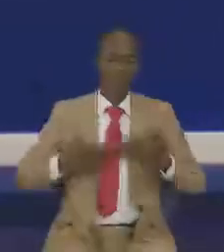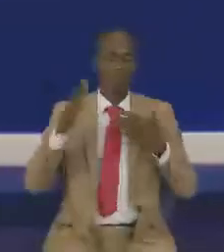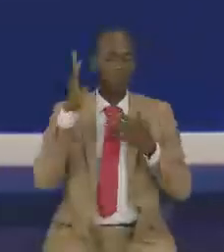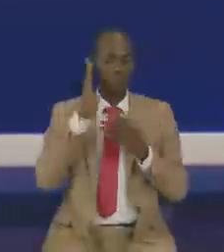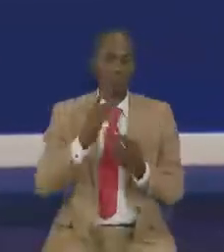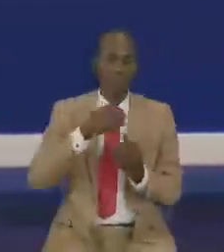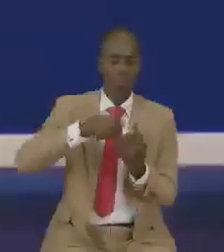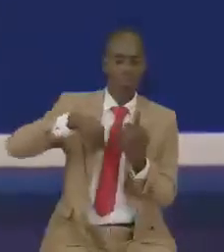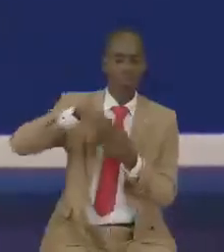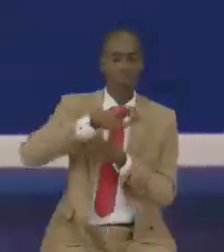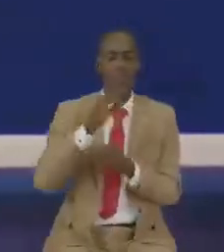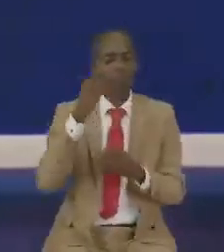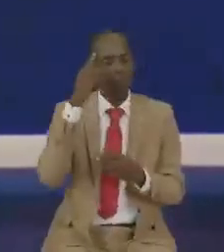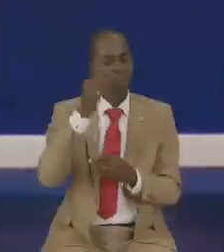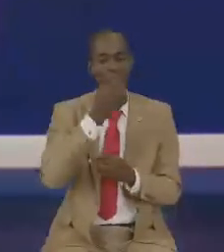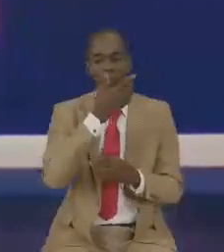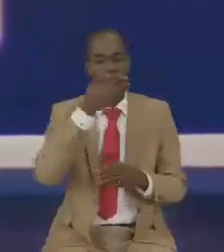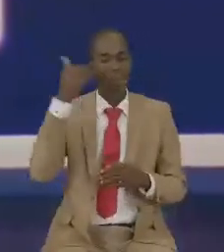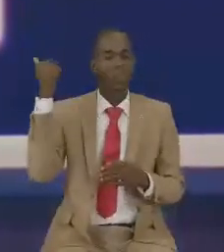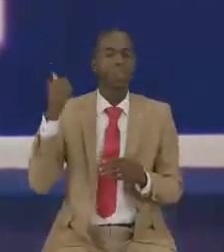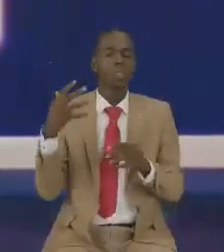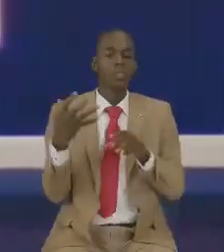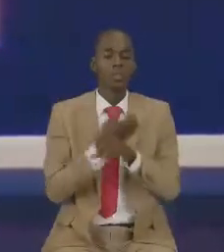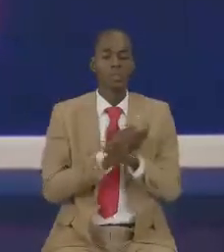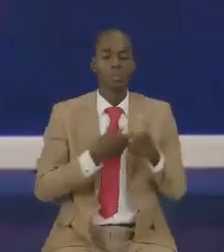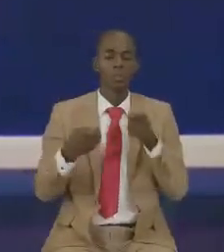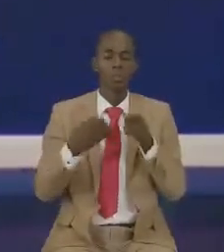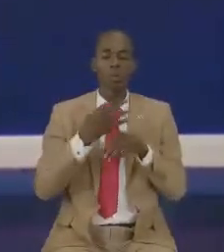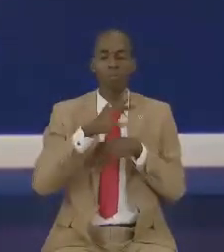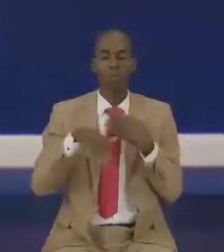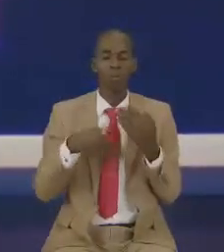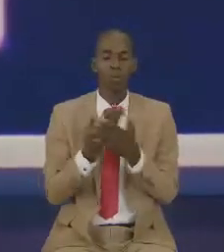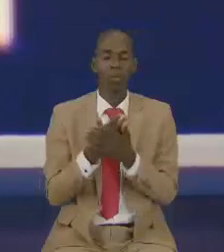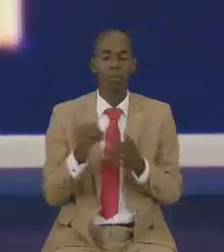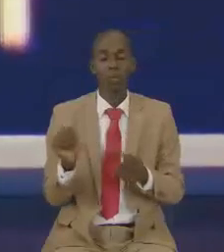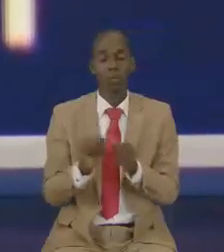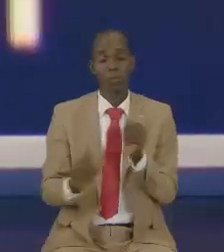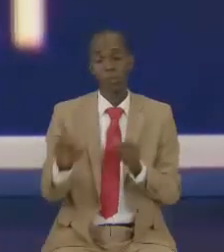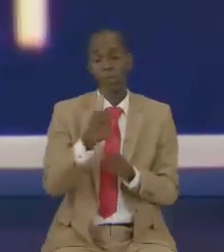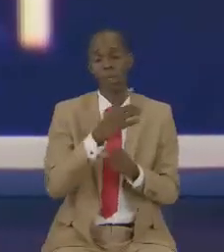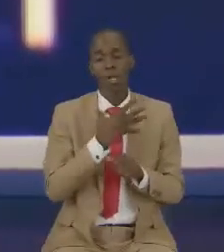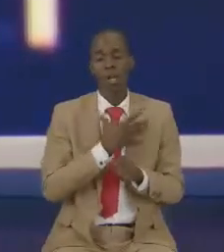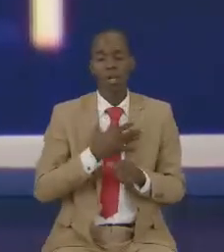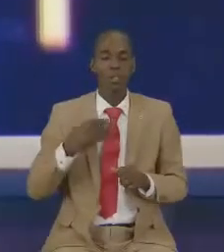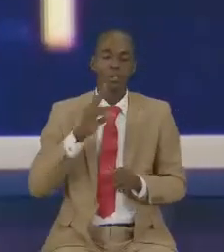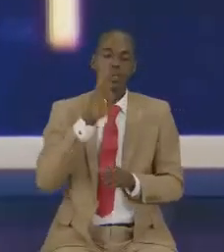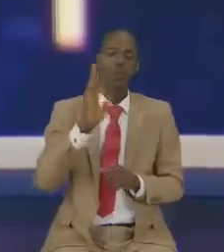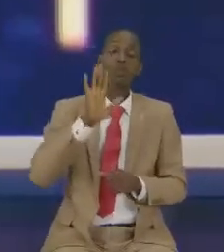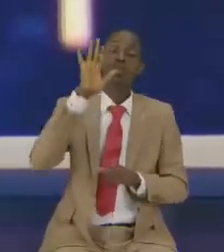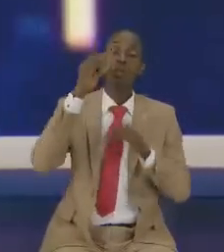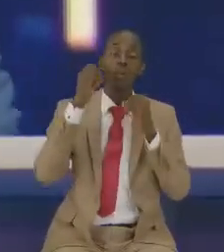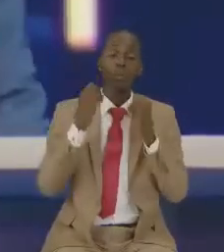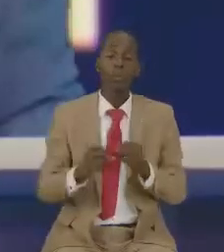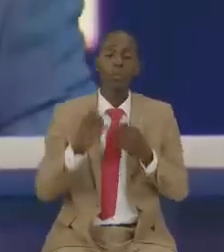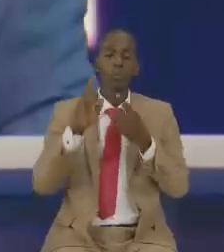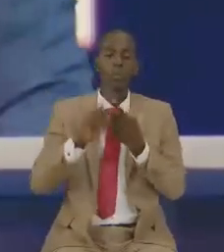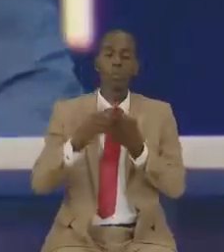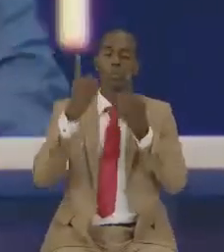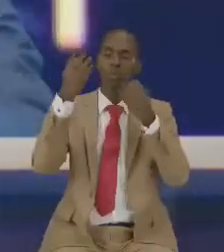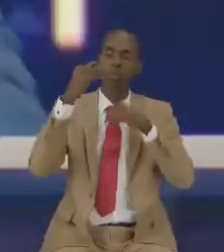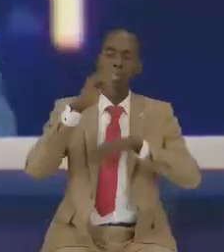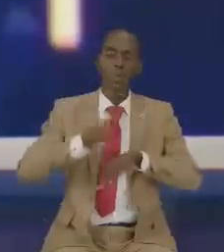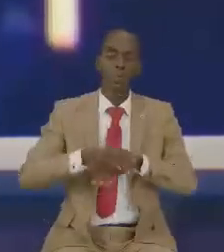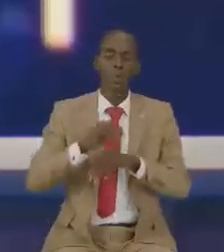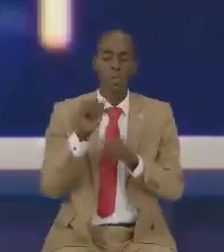for the better. Take hold of everyone and use your power to descend on